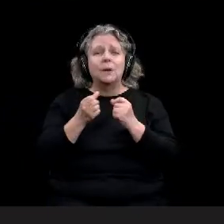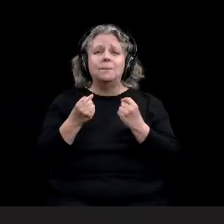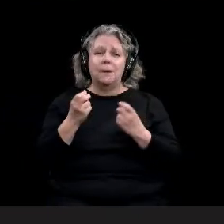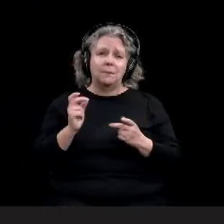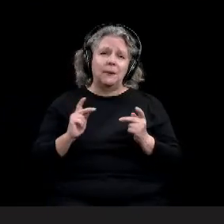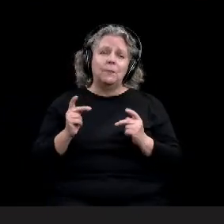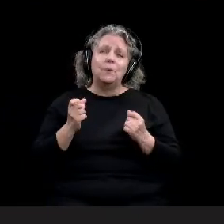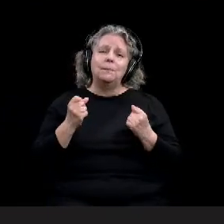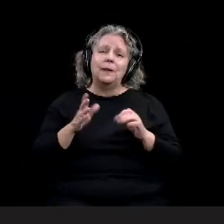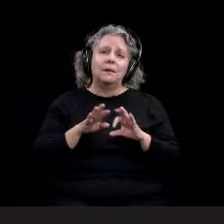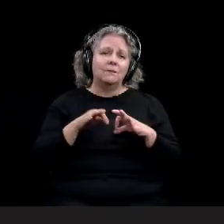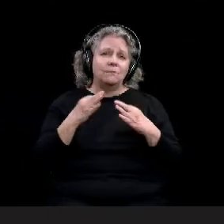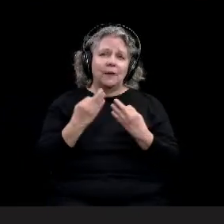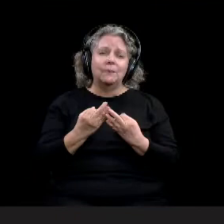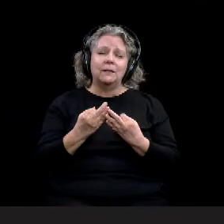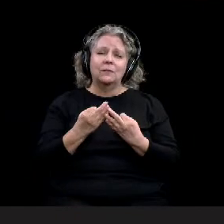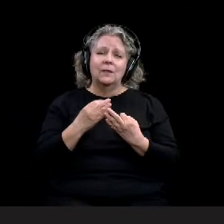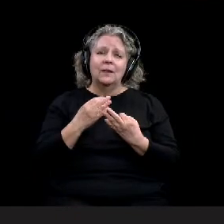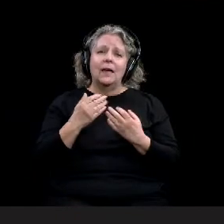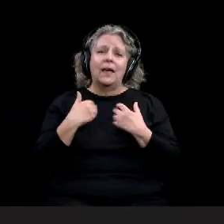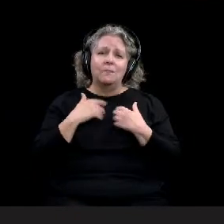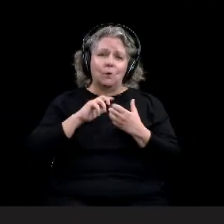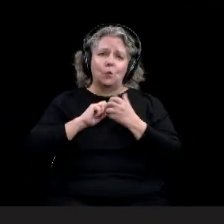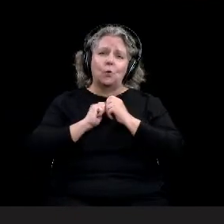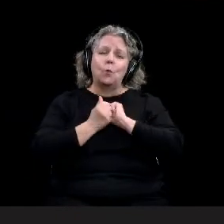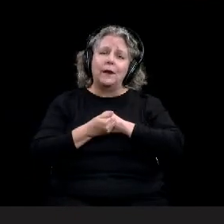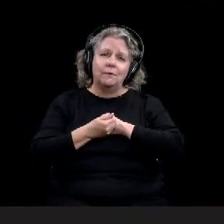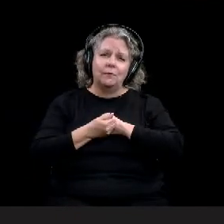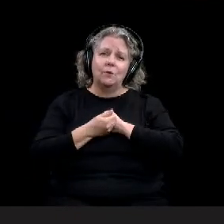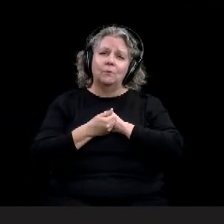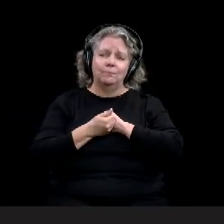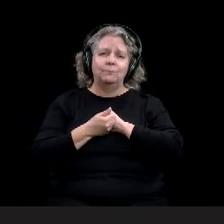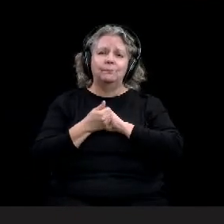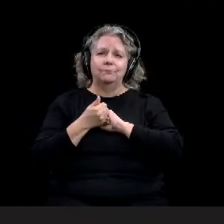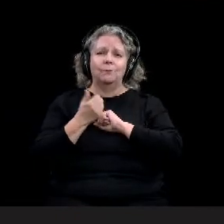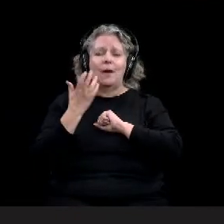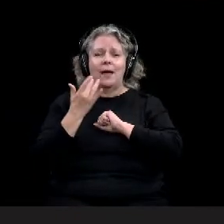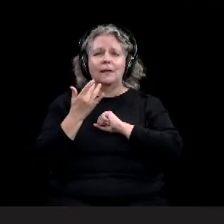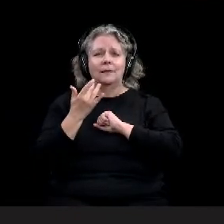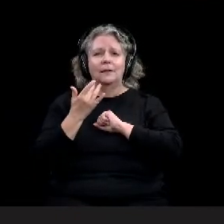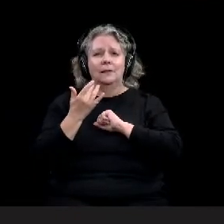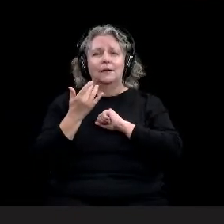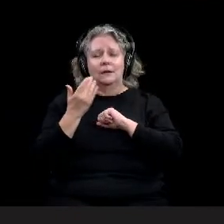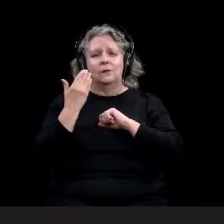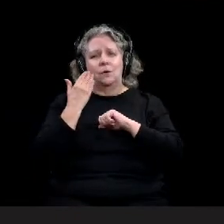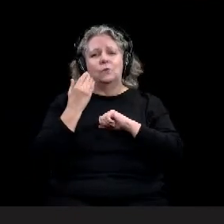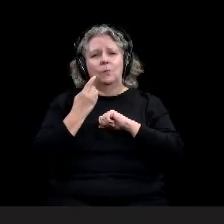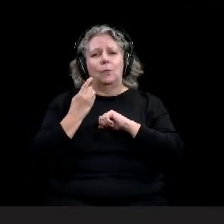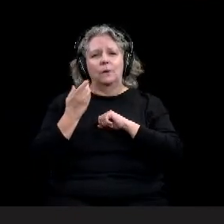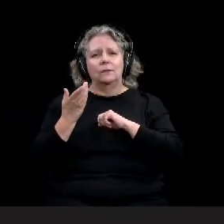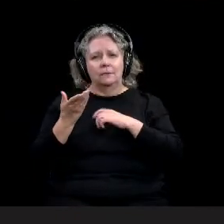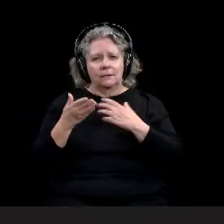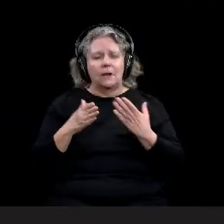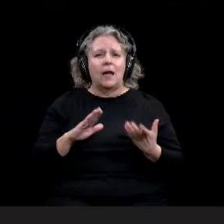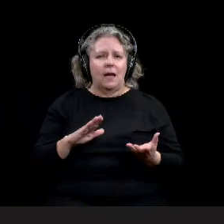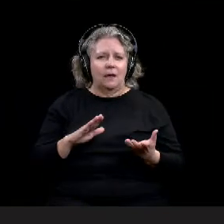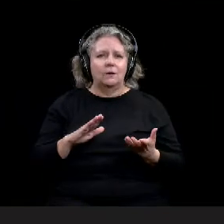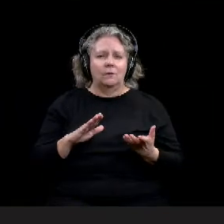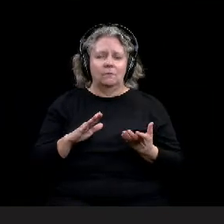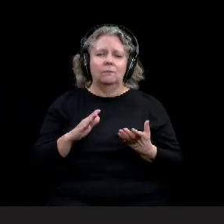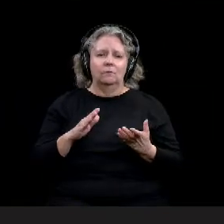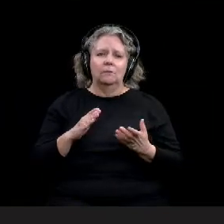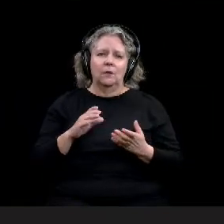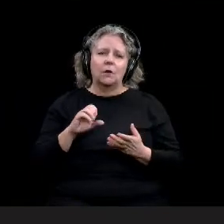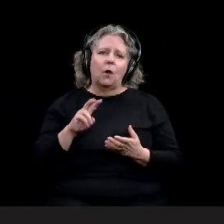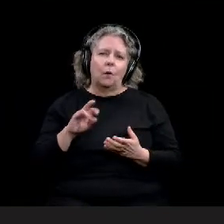people they have lost and people who have become critically ill with COVID. It is a very life-changing illness for many, many families in our